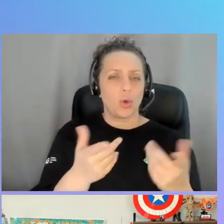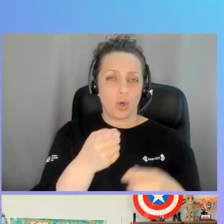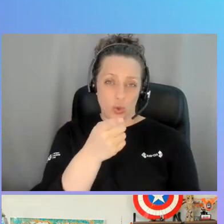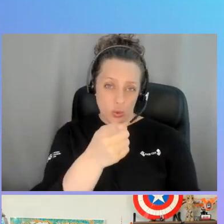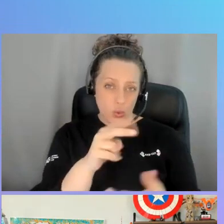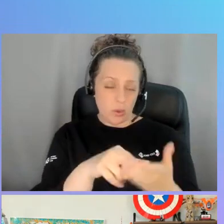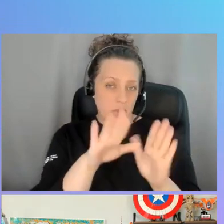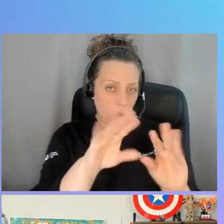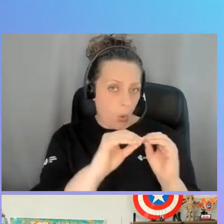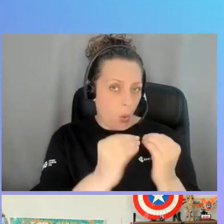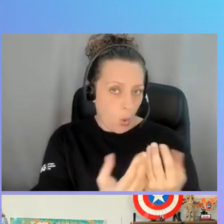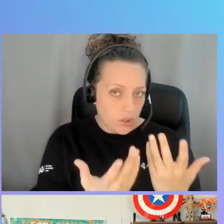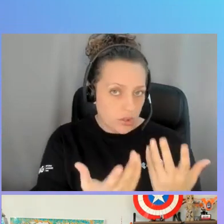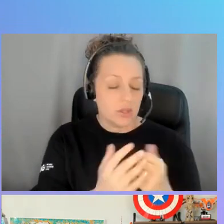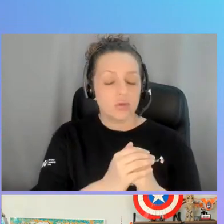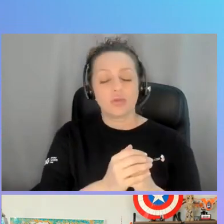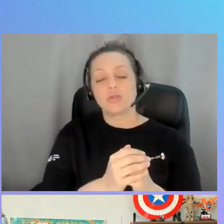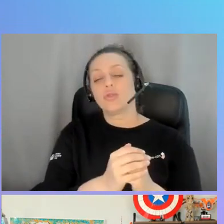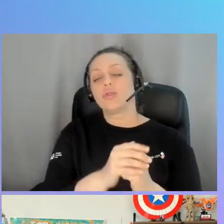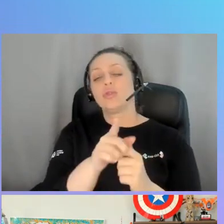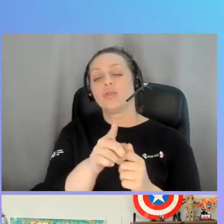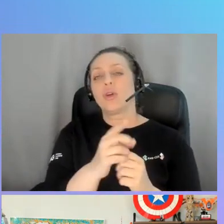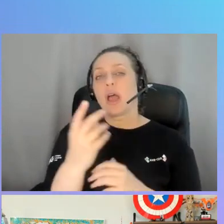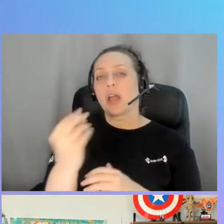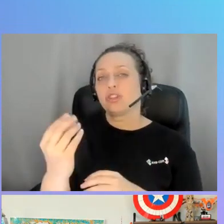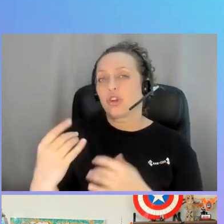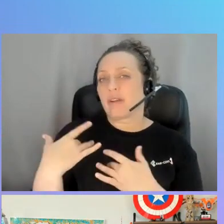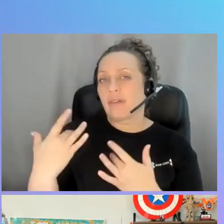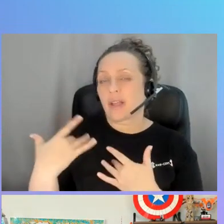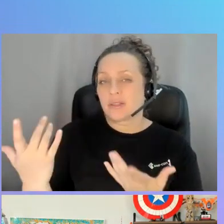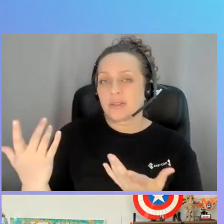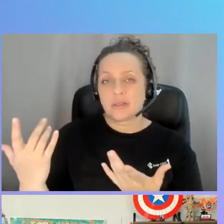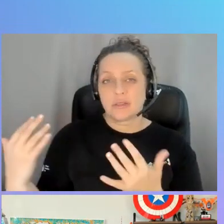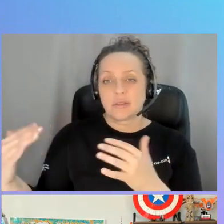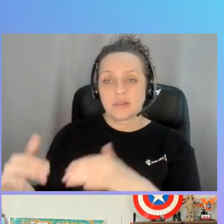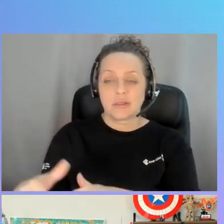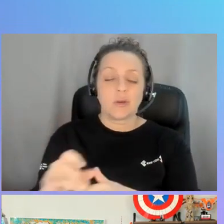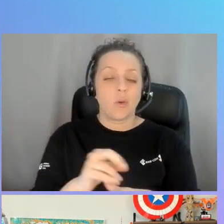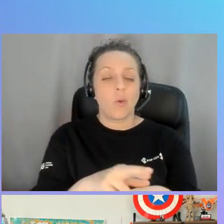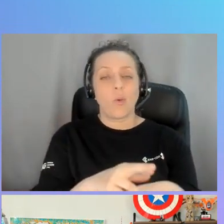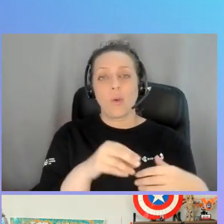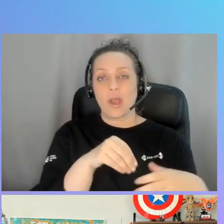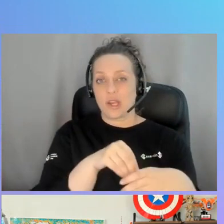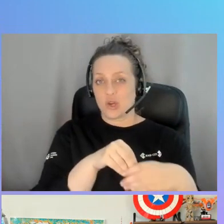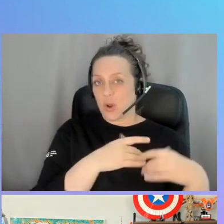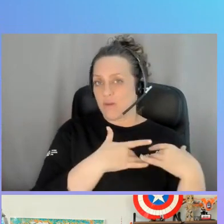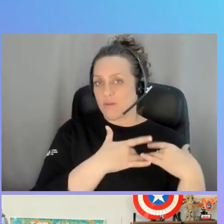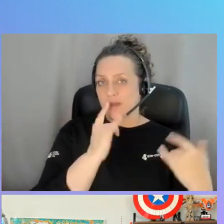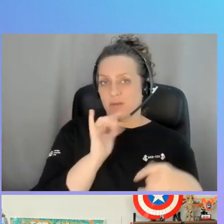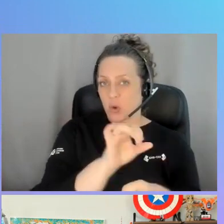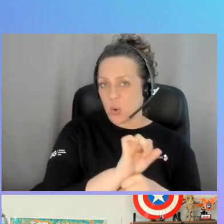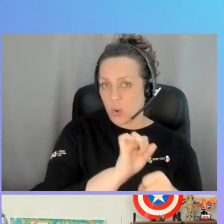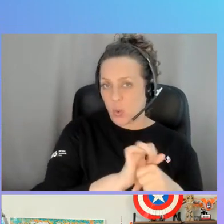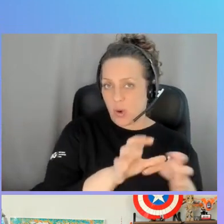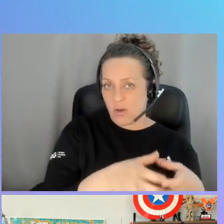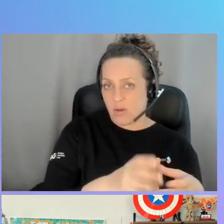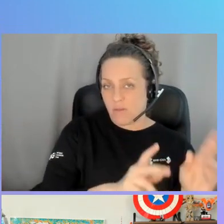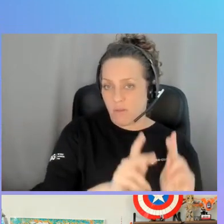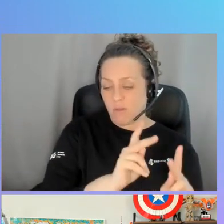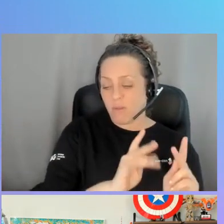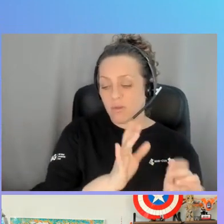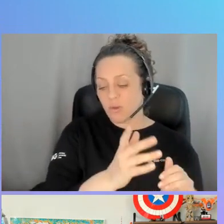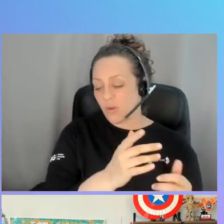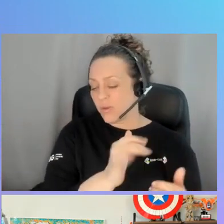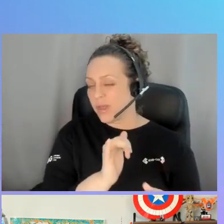you, I mean your organization, whether you do external events, if not, you surely do internal events for your workforce, right? So whether